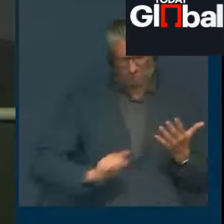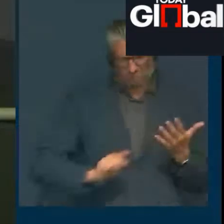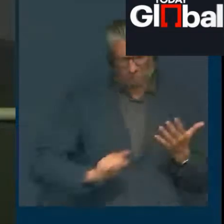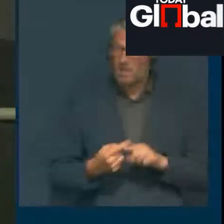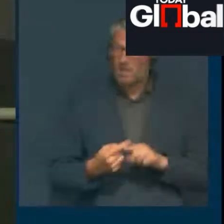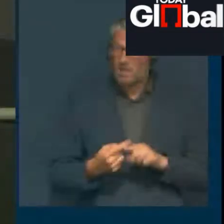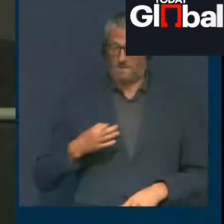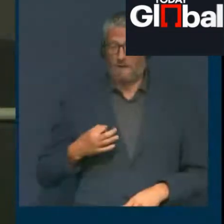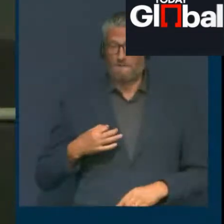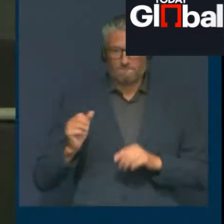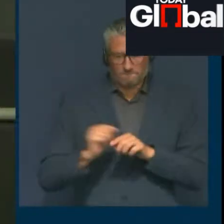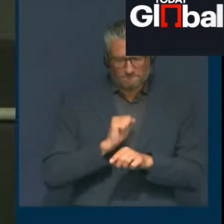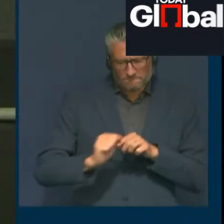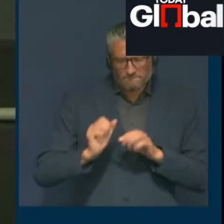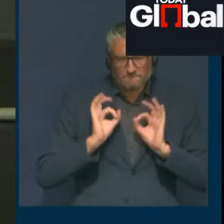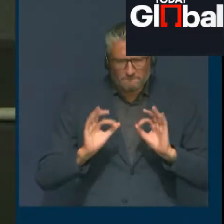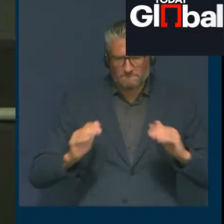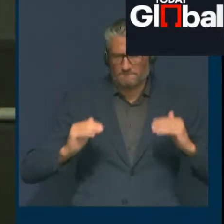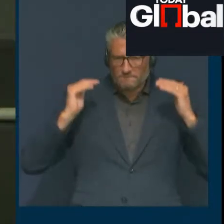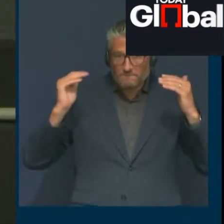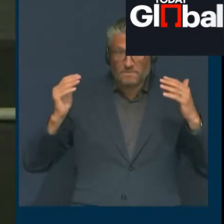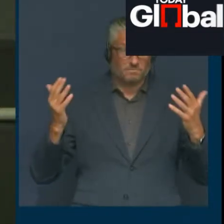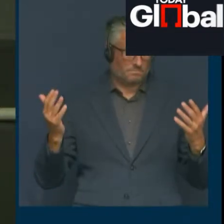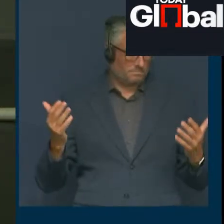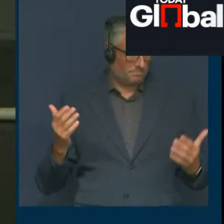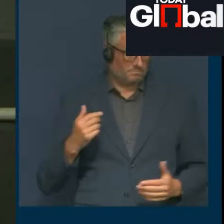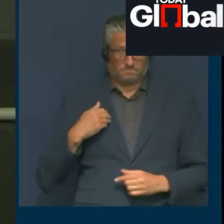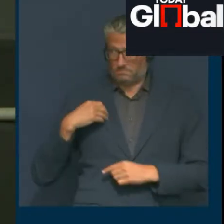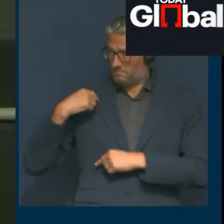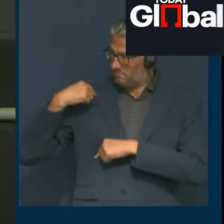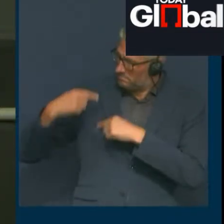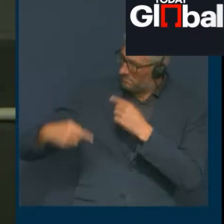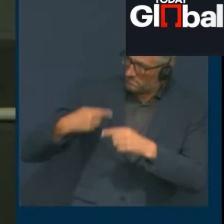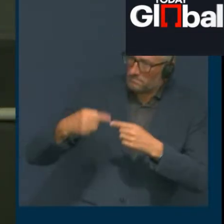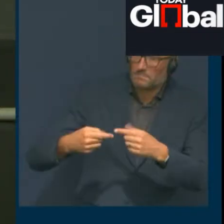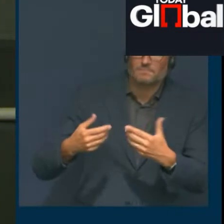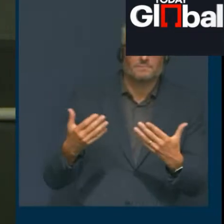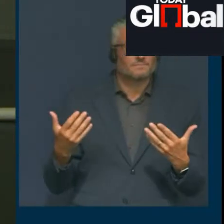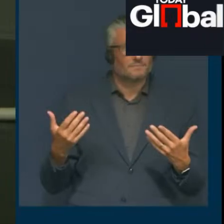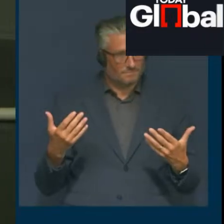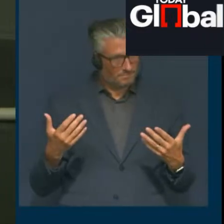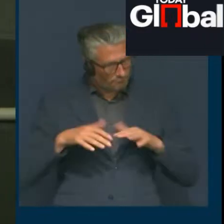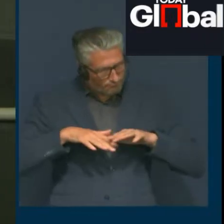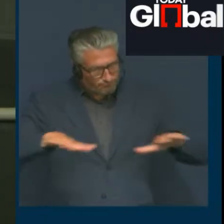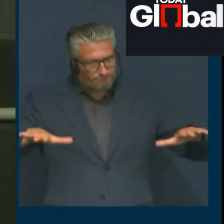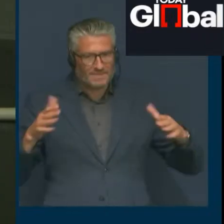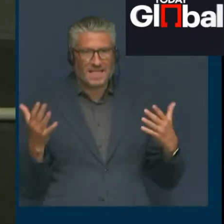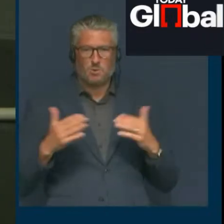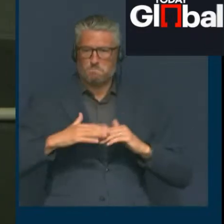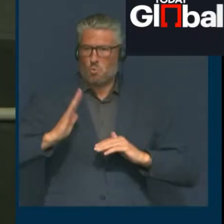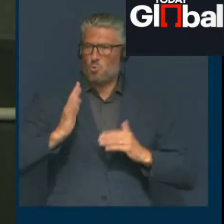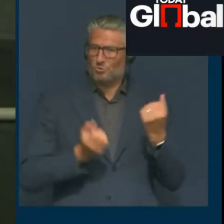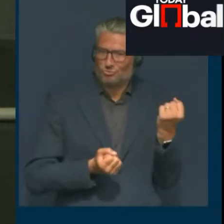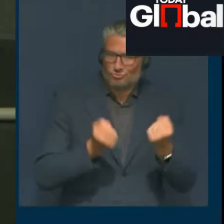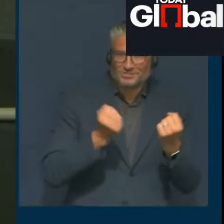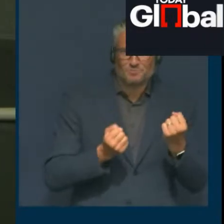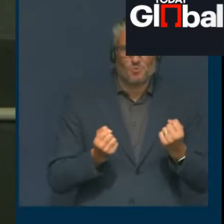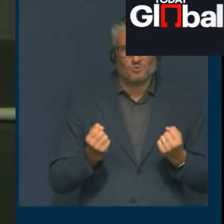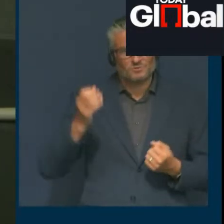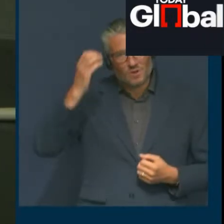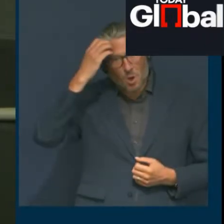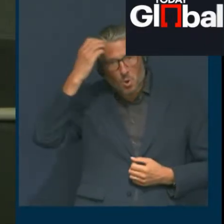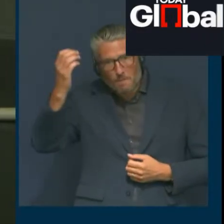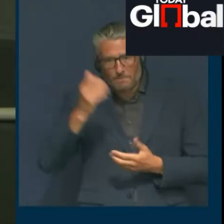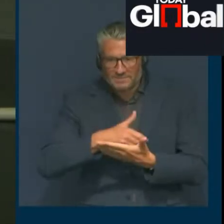the establishment of sustainable legacy that extended to the transport, tourism, sports, and public services sectors. On the